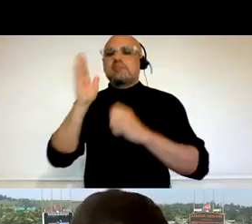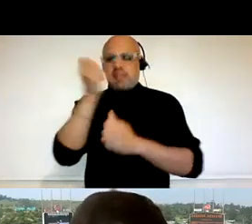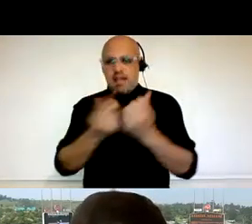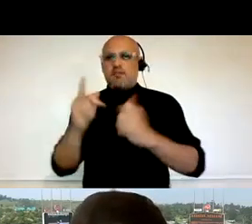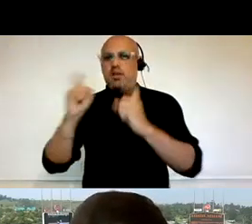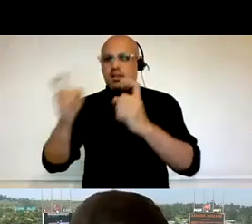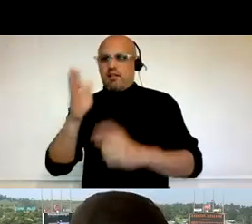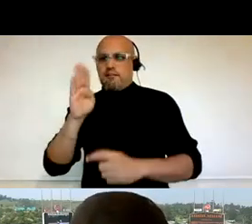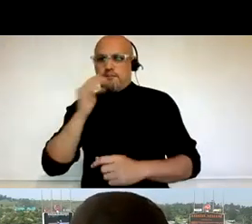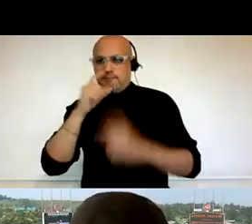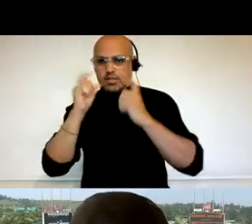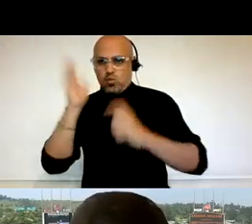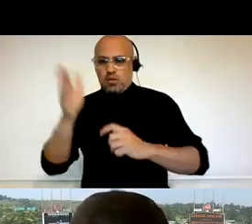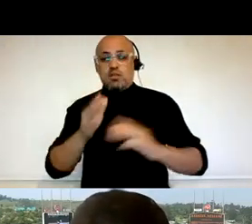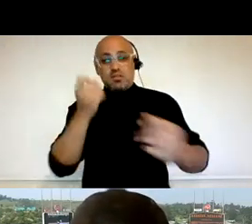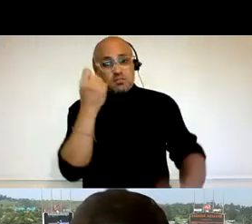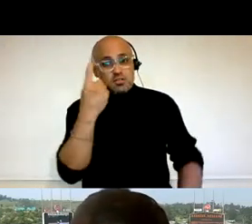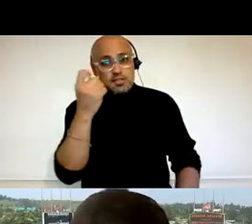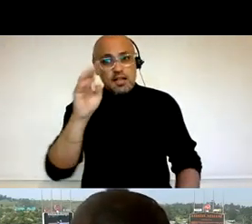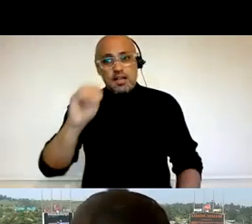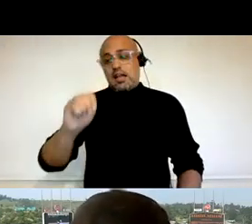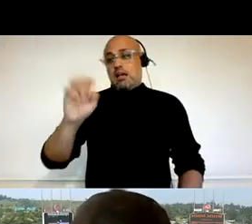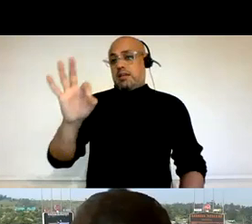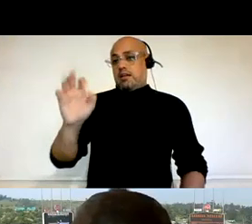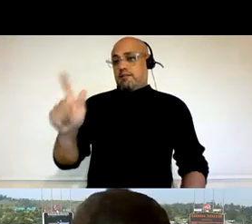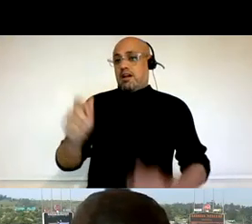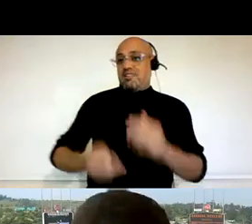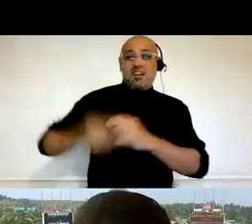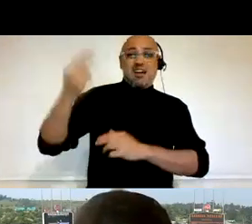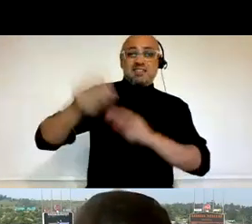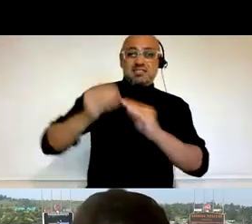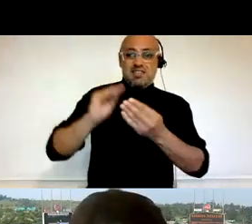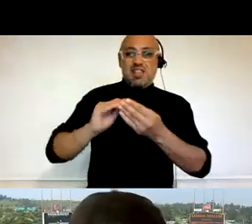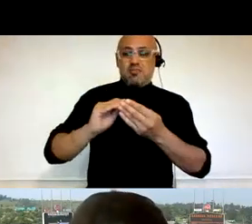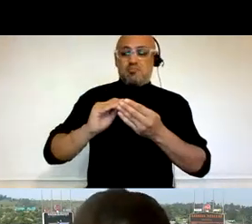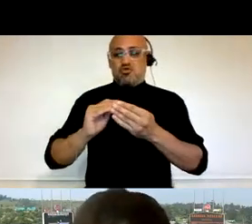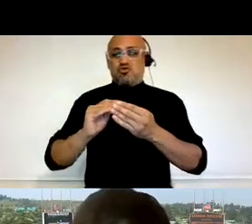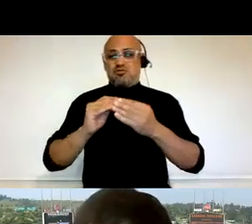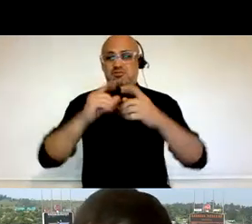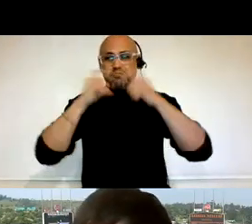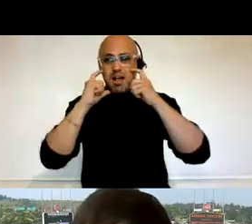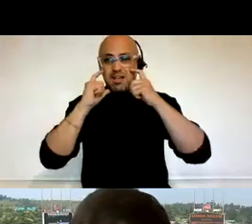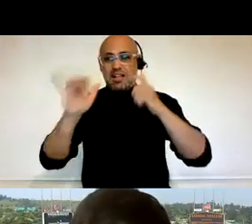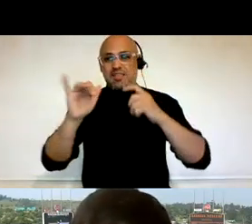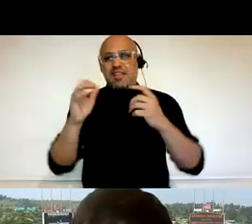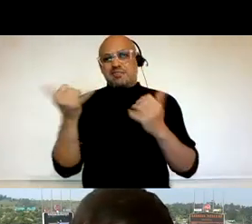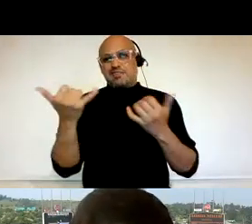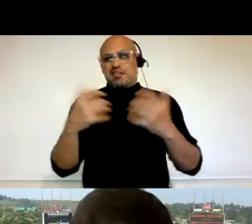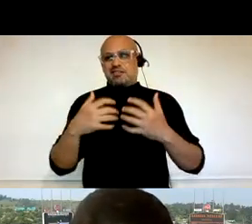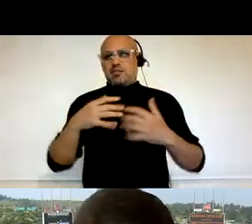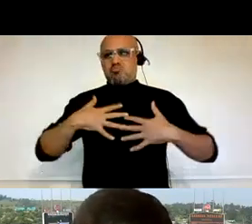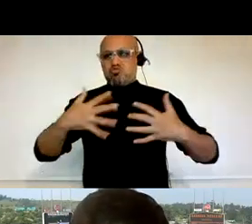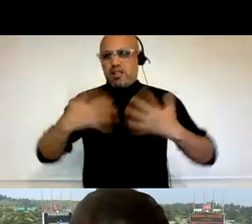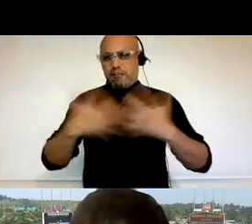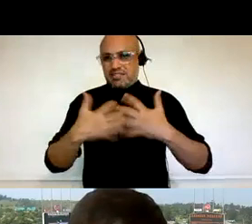Understand, N95, it's the highest grade of mask. It's actually considered a respirator. To wear an N95 mask,